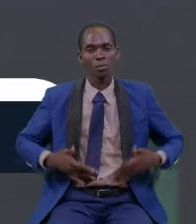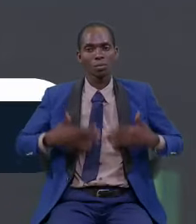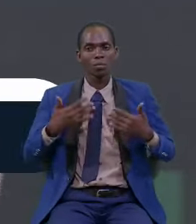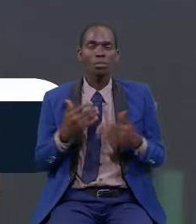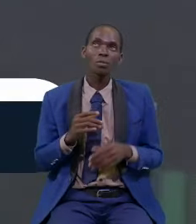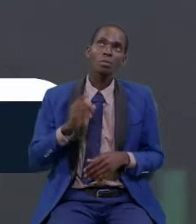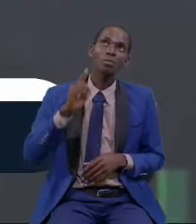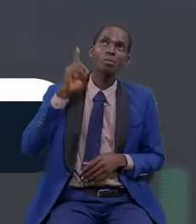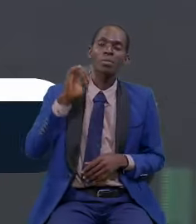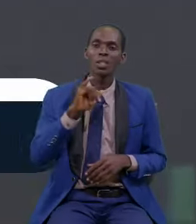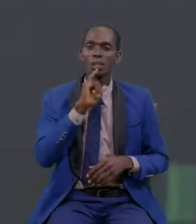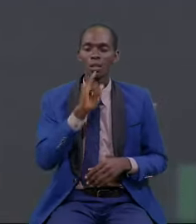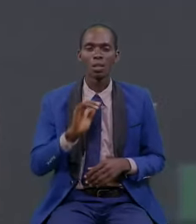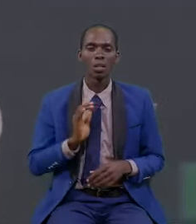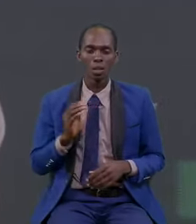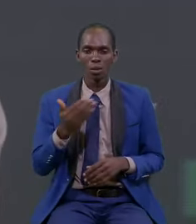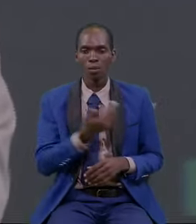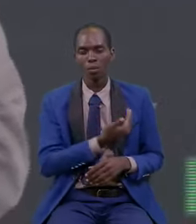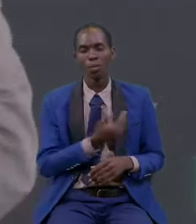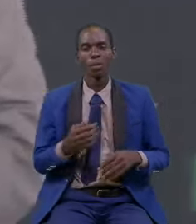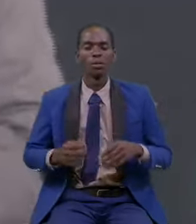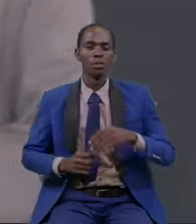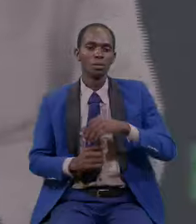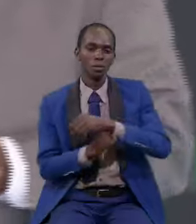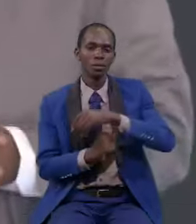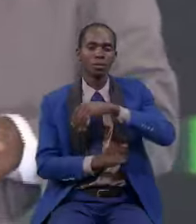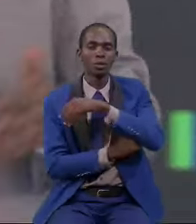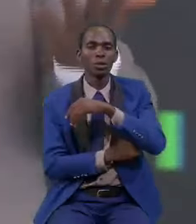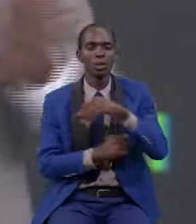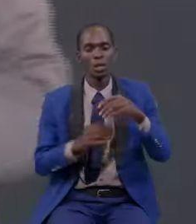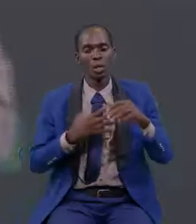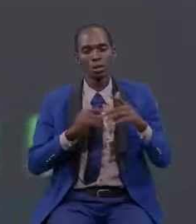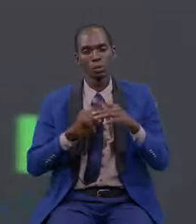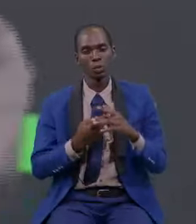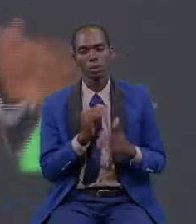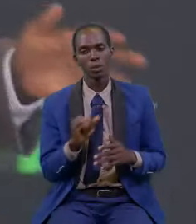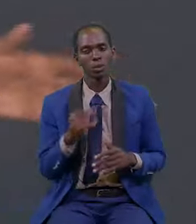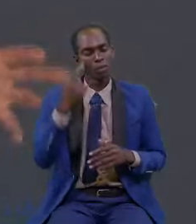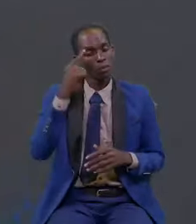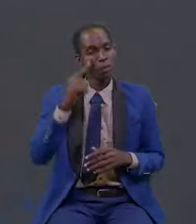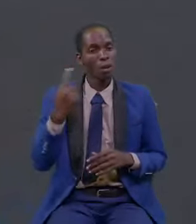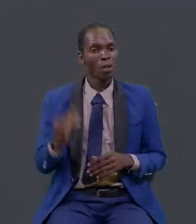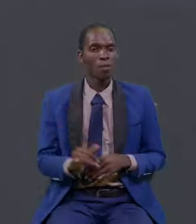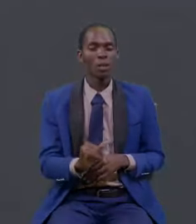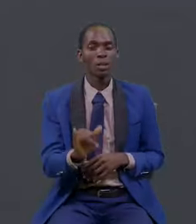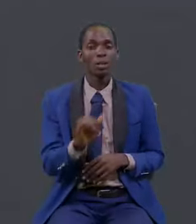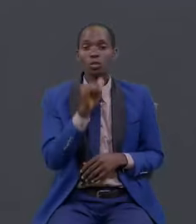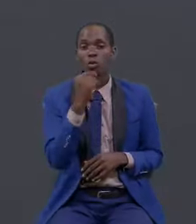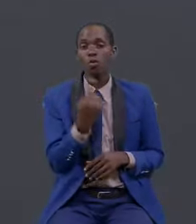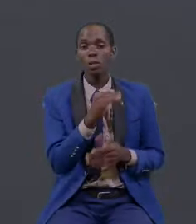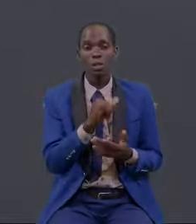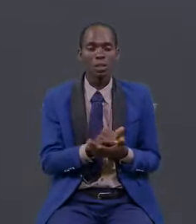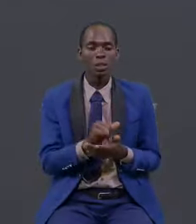foundation, divine and everlasting. Not only that, is the fountain that God has given,